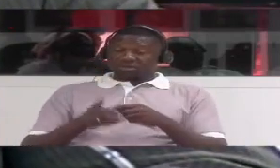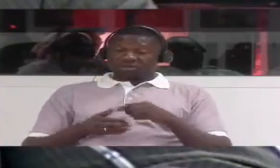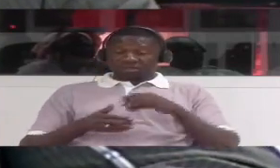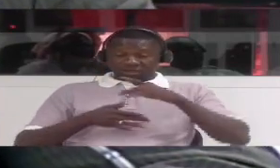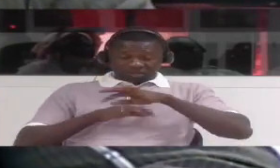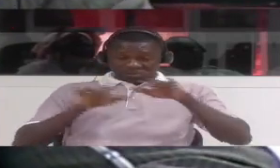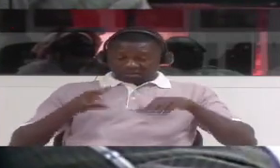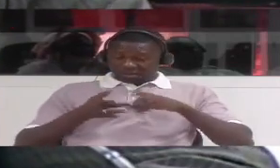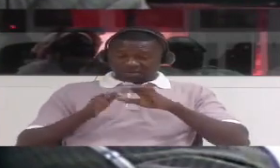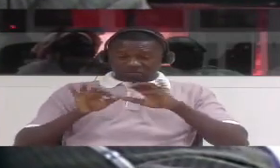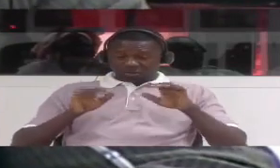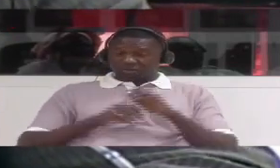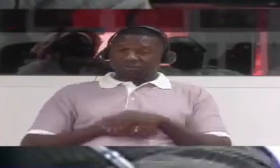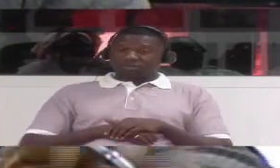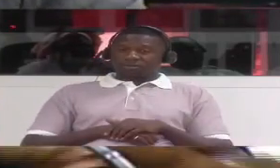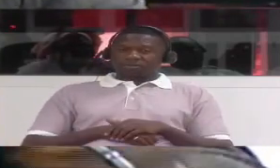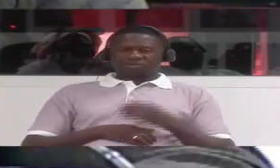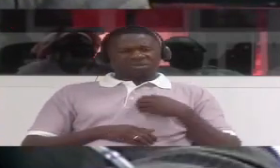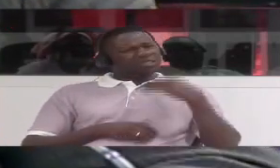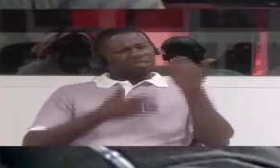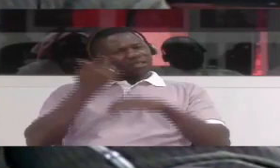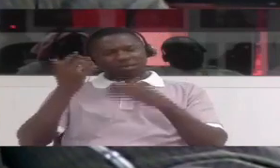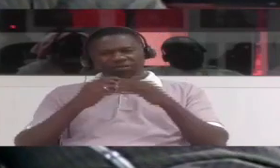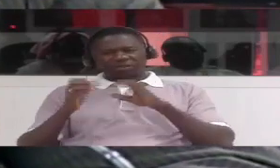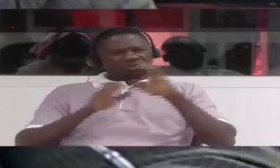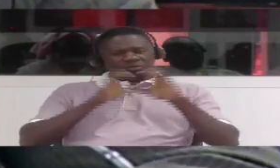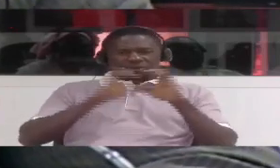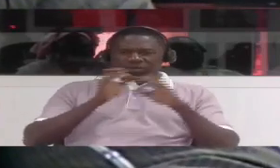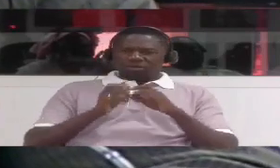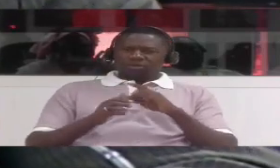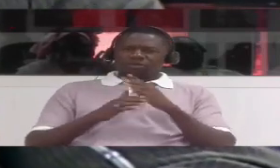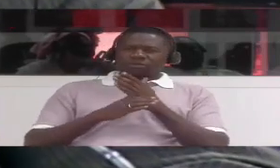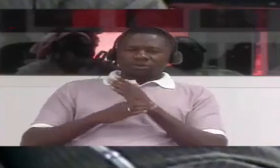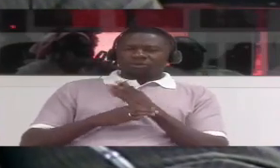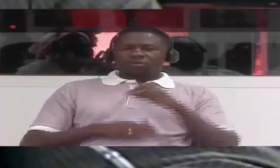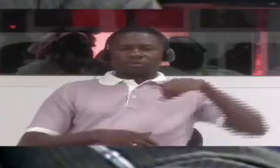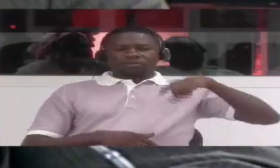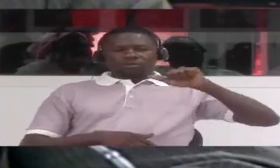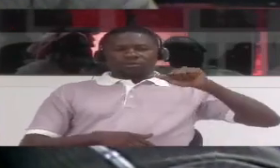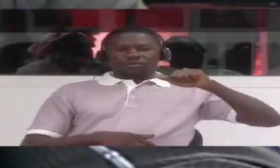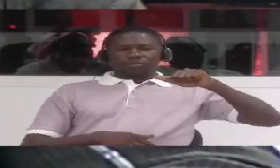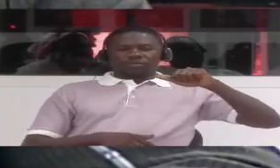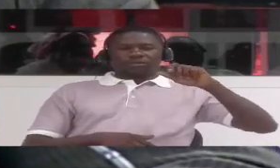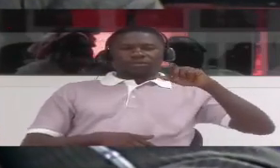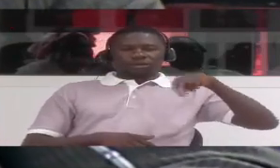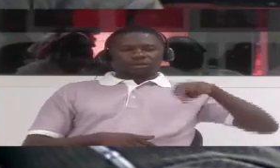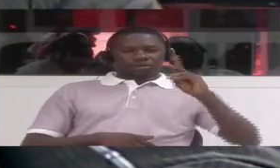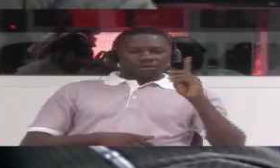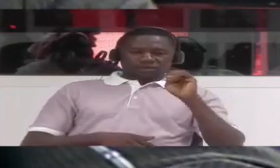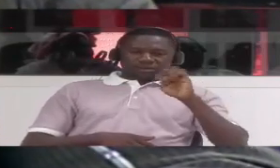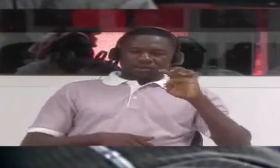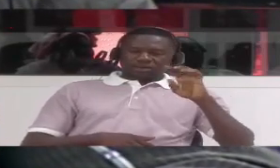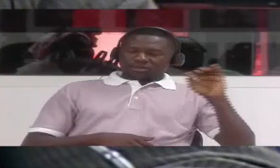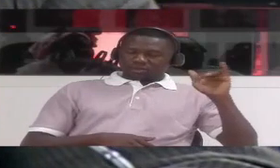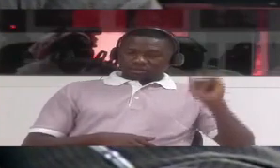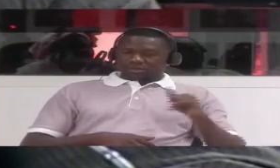never in my life, written to or communicated with Panderi. So I was very sure that if they were looking for evidence of that nature,